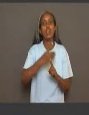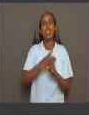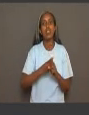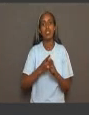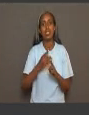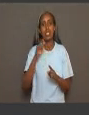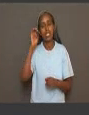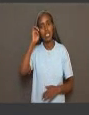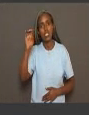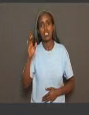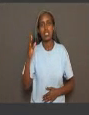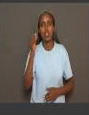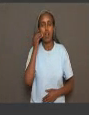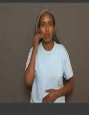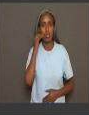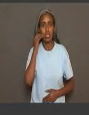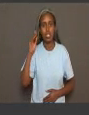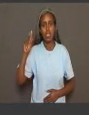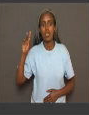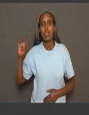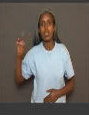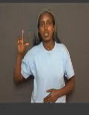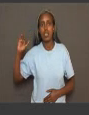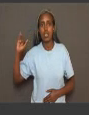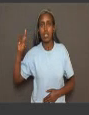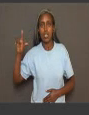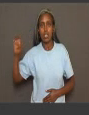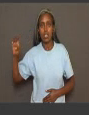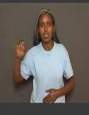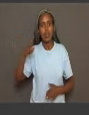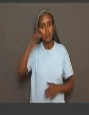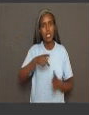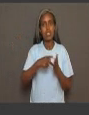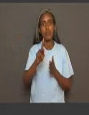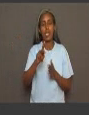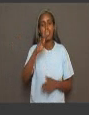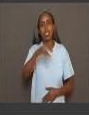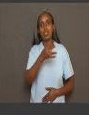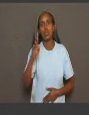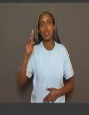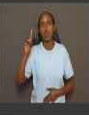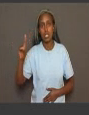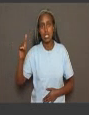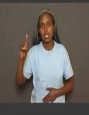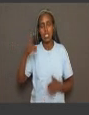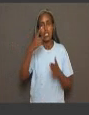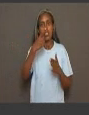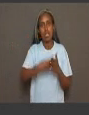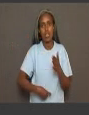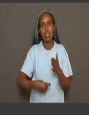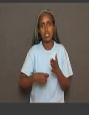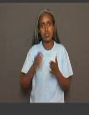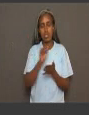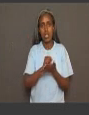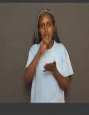house. Kalili must pay Schedule D taxes on his gambling winnings. He